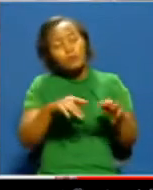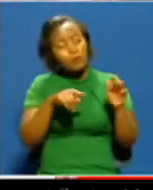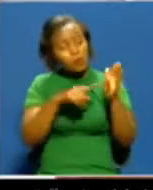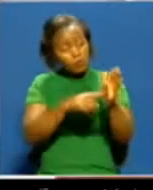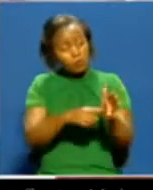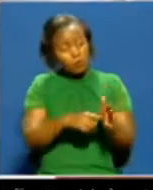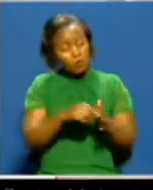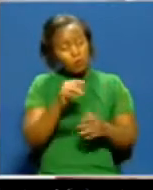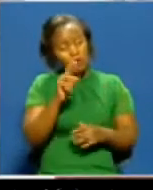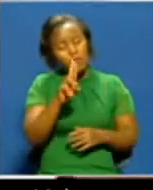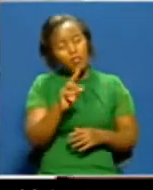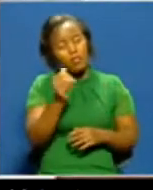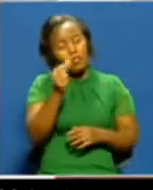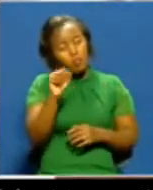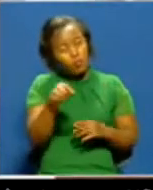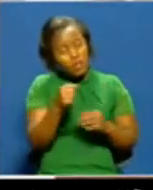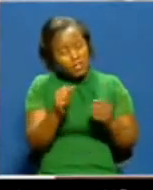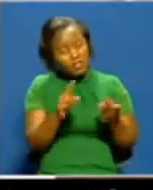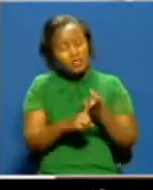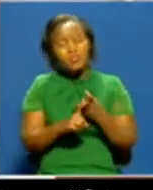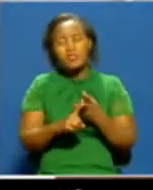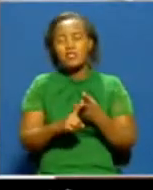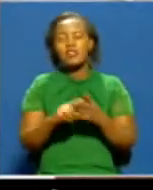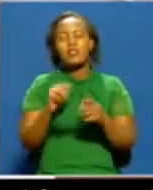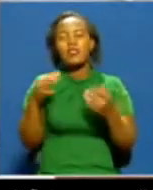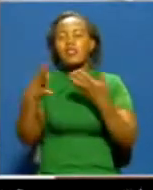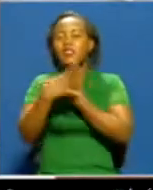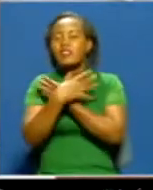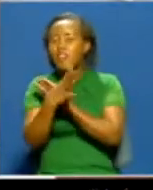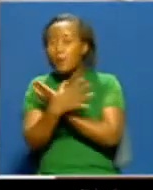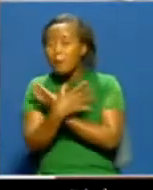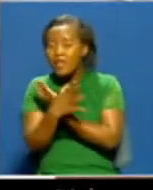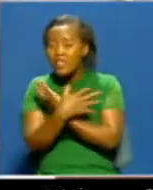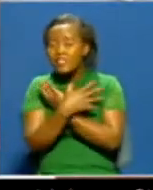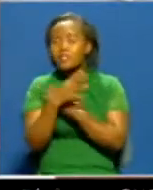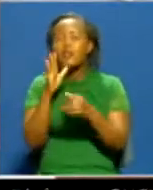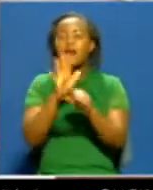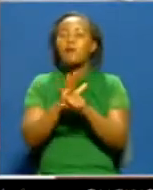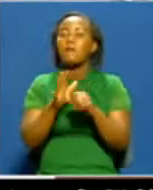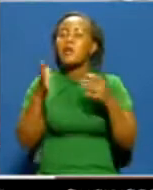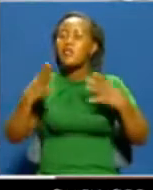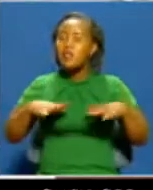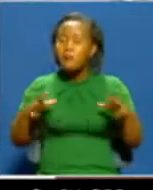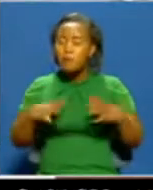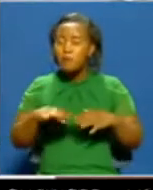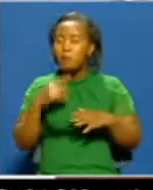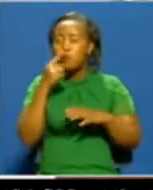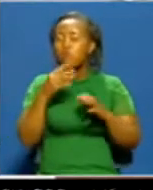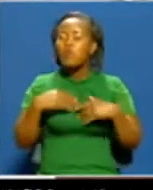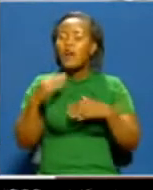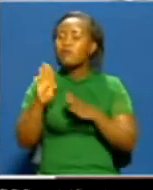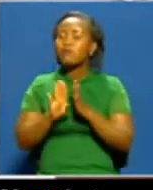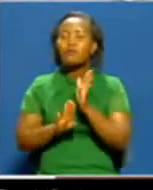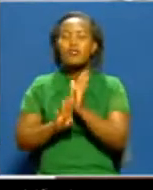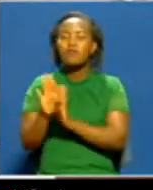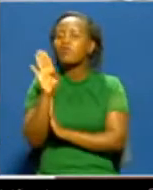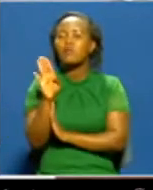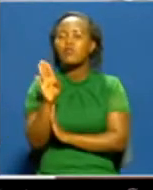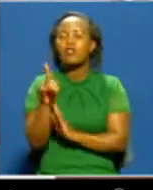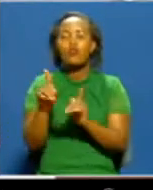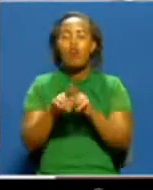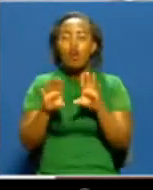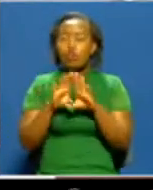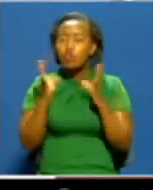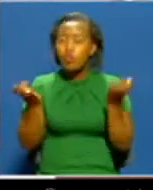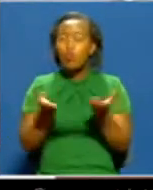States, Germany, Italy, people with the established and world famous health